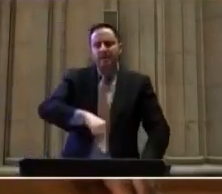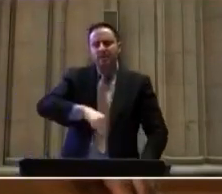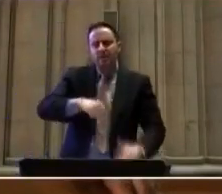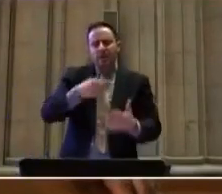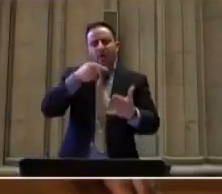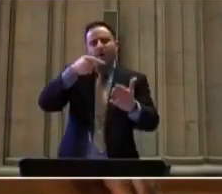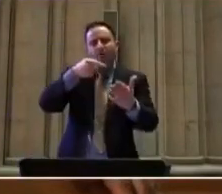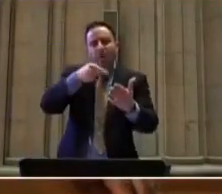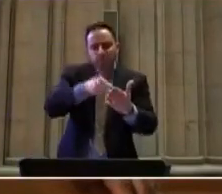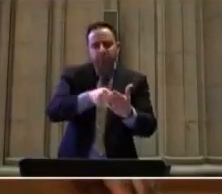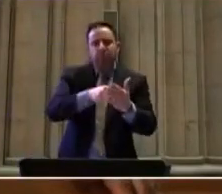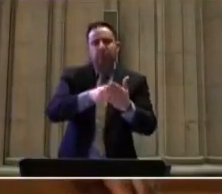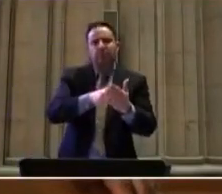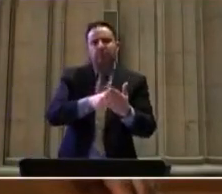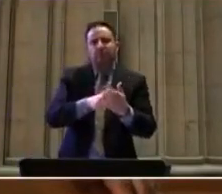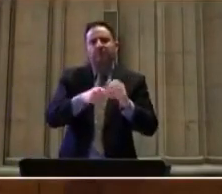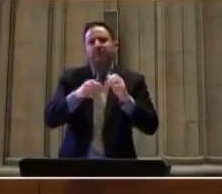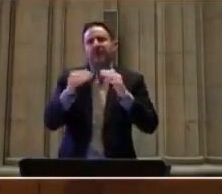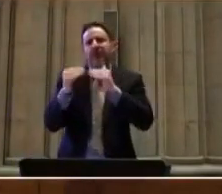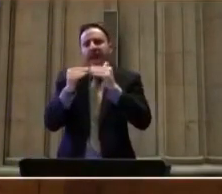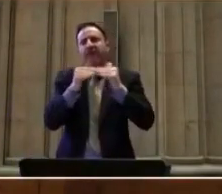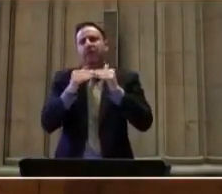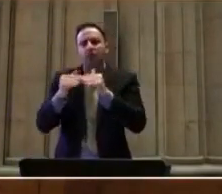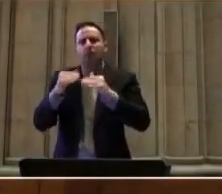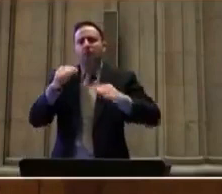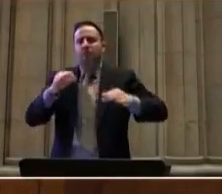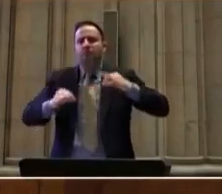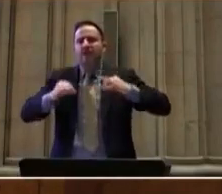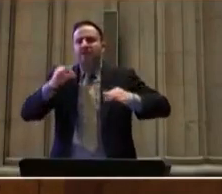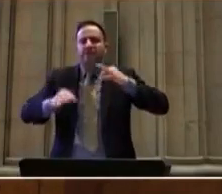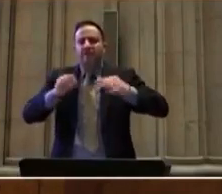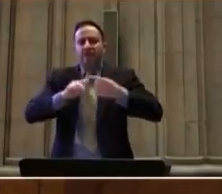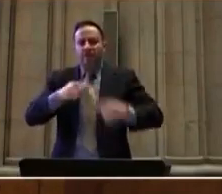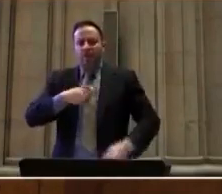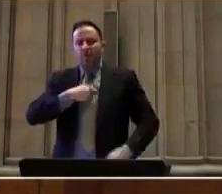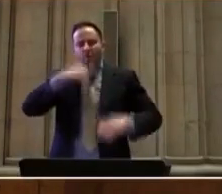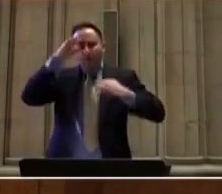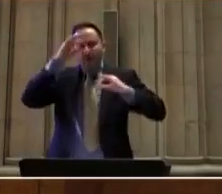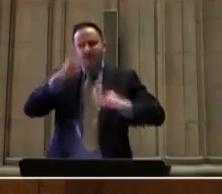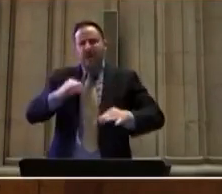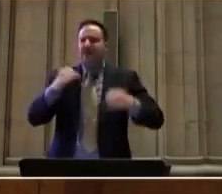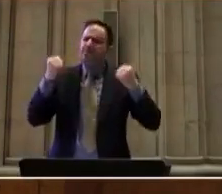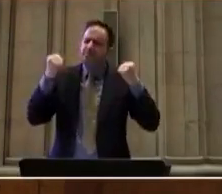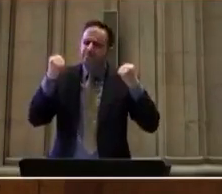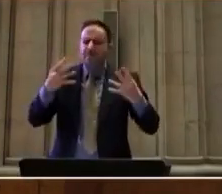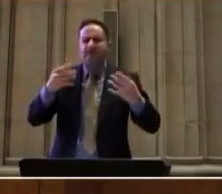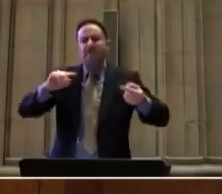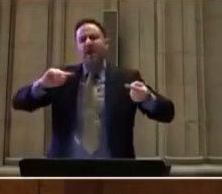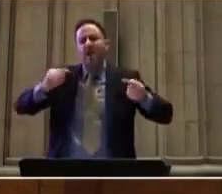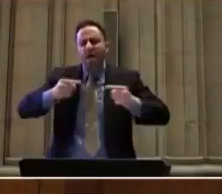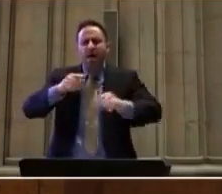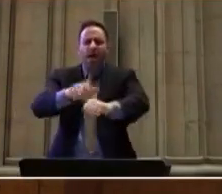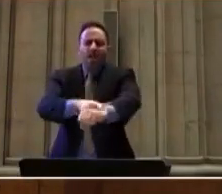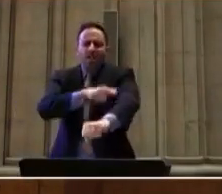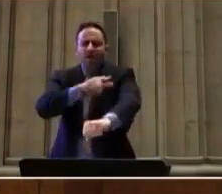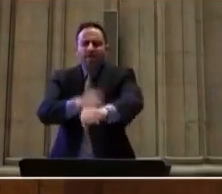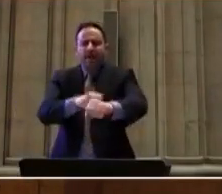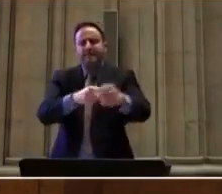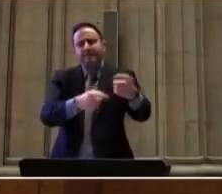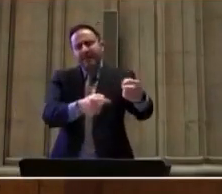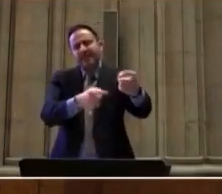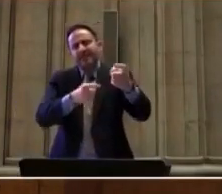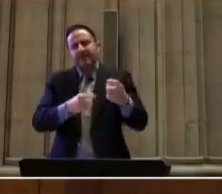promise of equal justice under law, until we decide too many have been hurting too long.